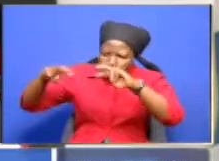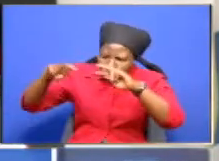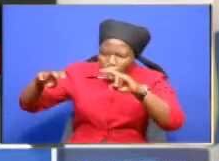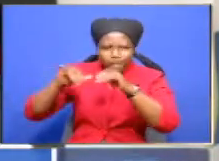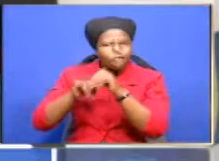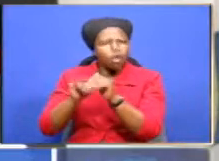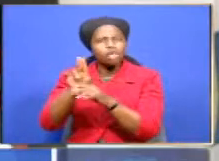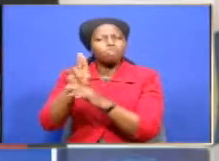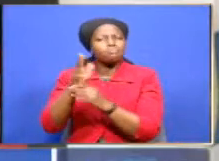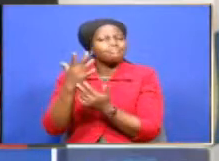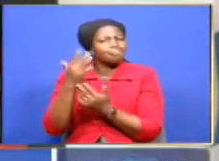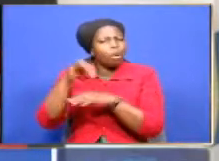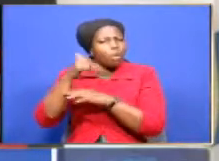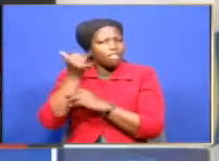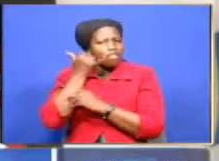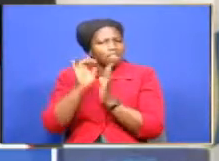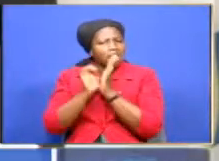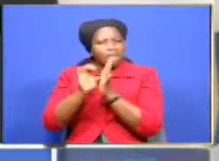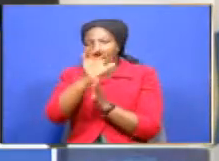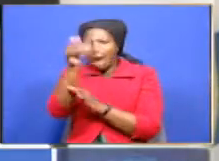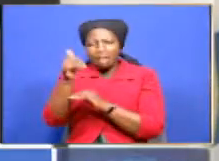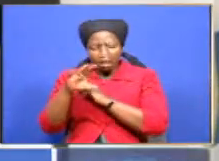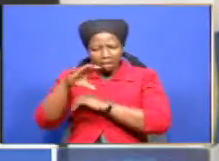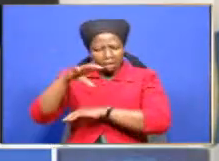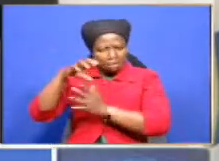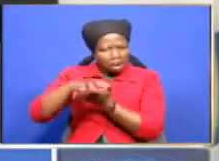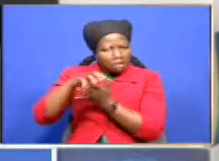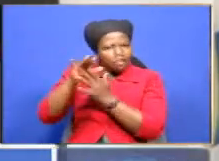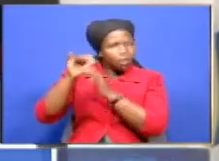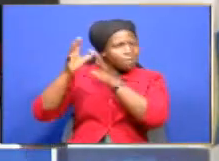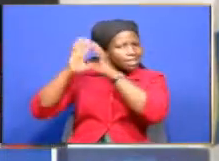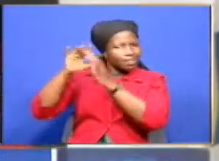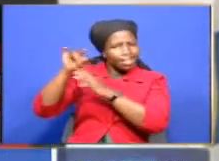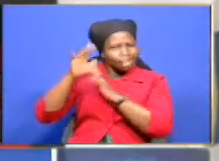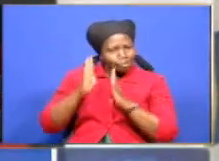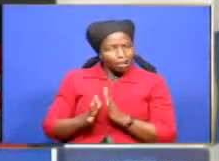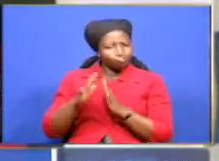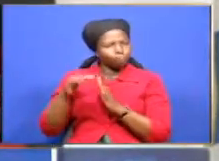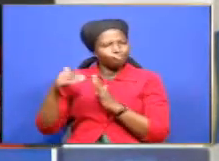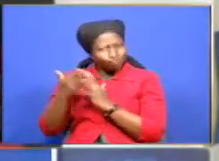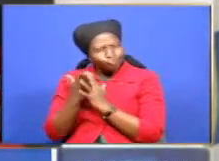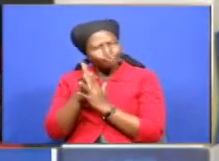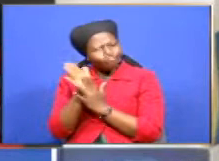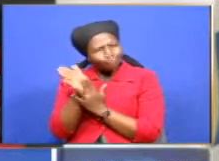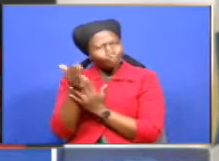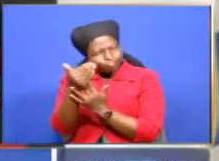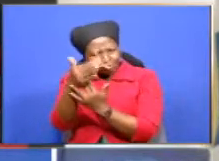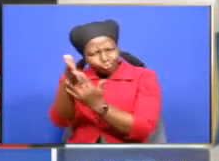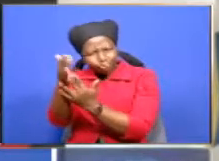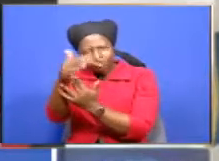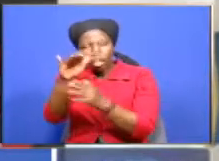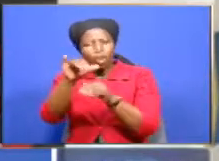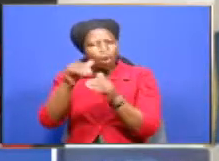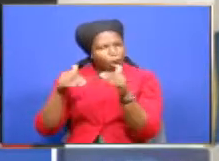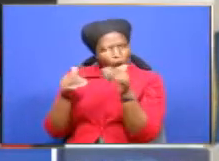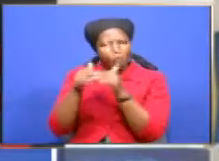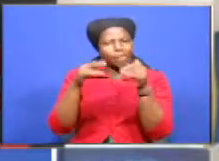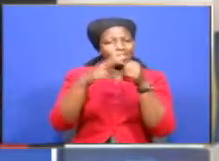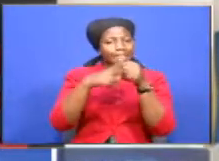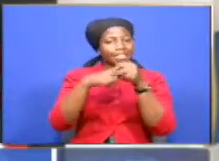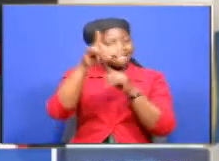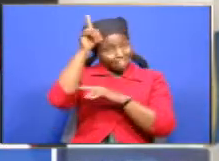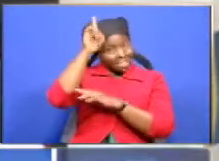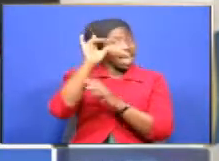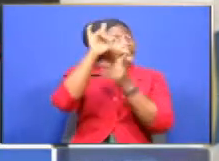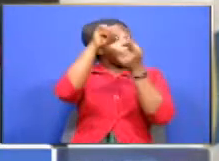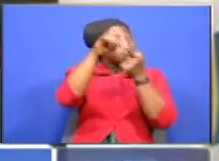the case where we've had someone from Kilifi. This guy went through almost 7 villages to a point where he